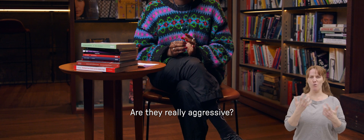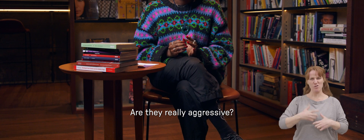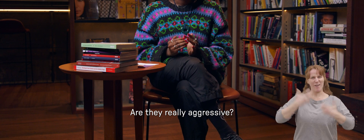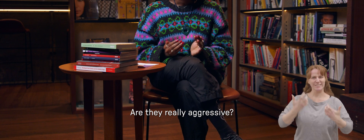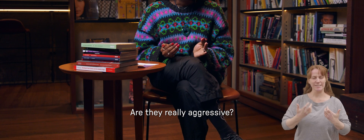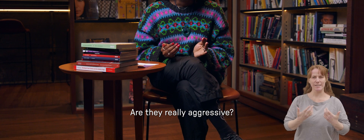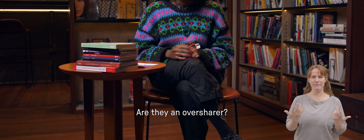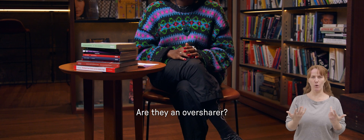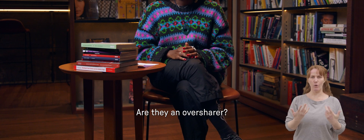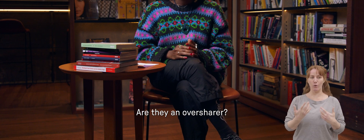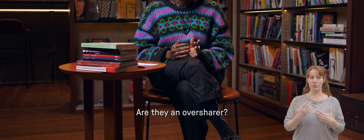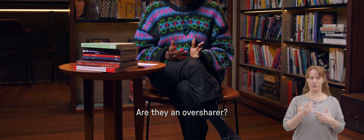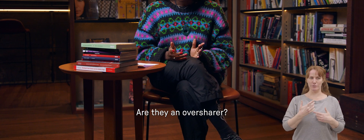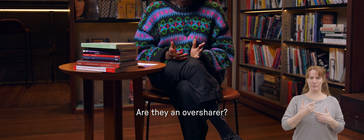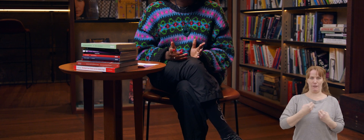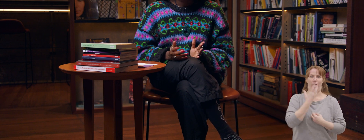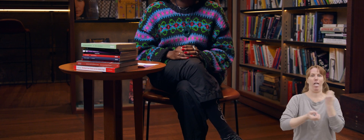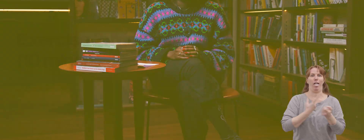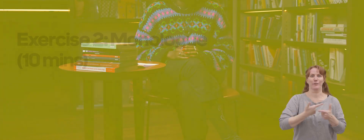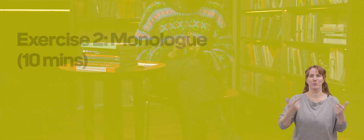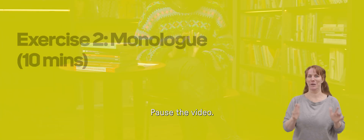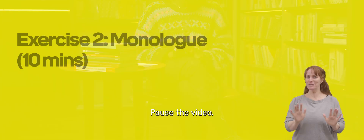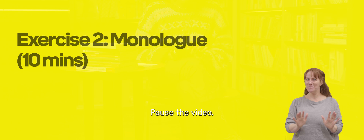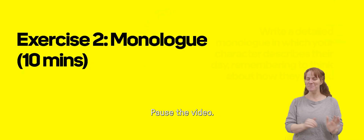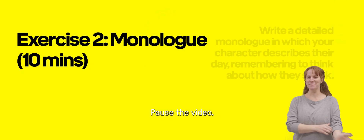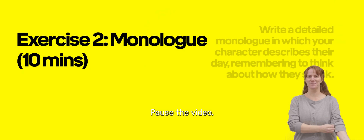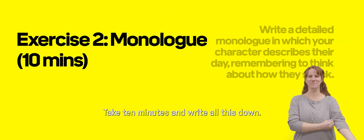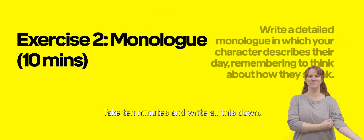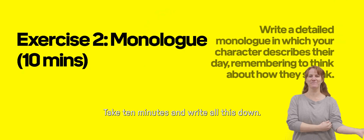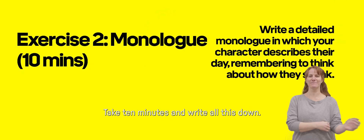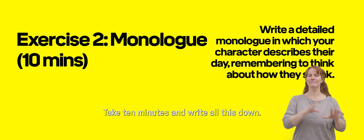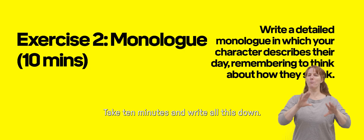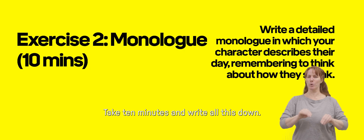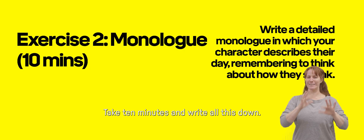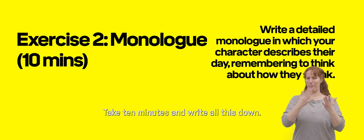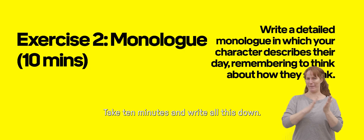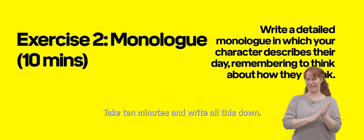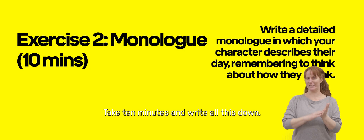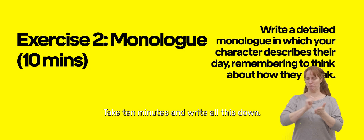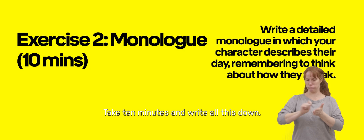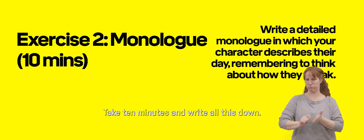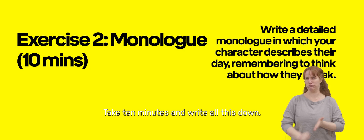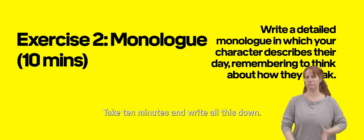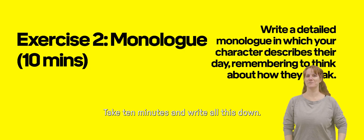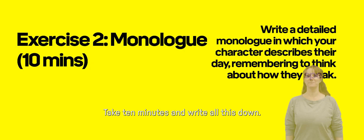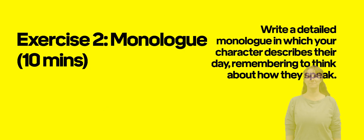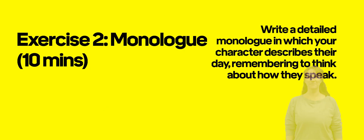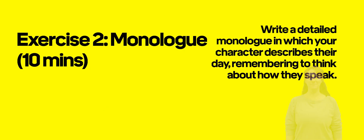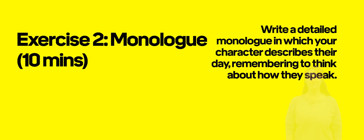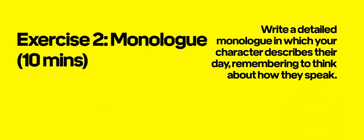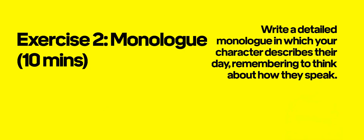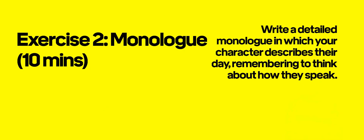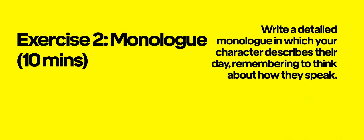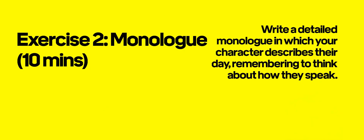Are they really aggressive? Are they an oversharer? Pause the video, take 10 minutes, and write all this down.